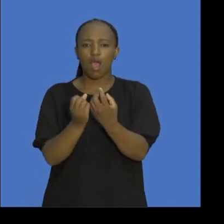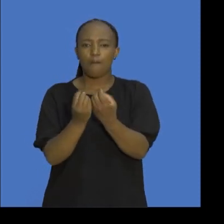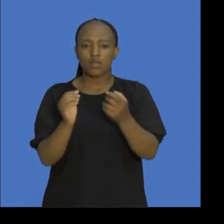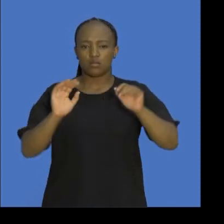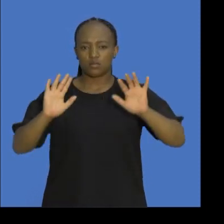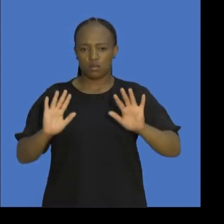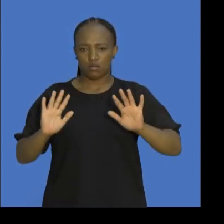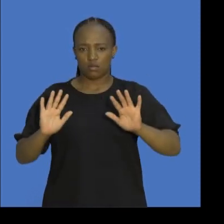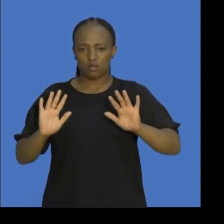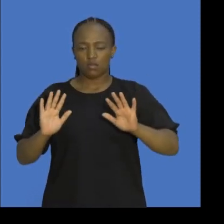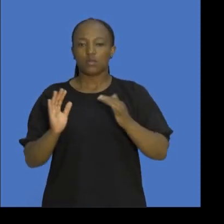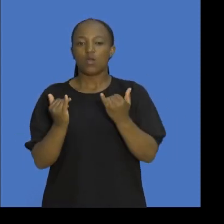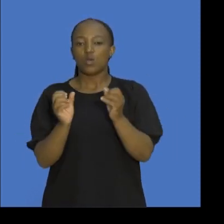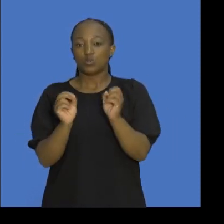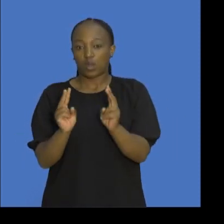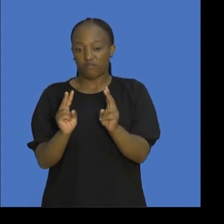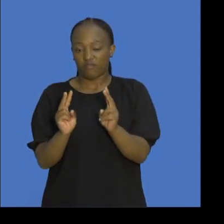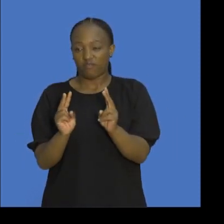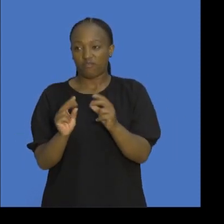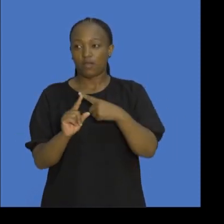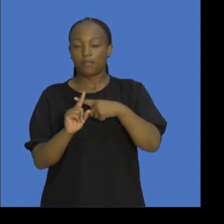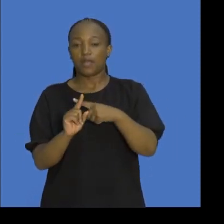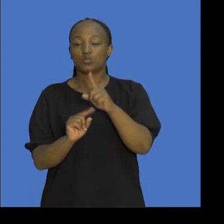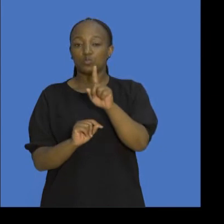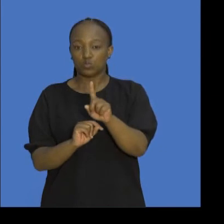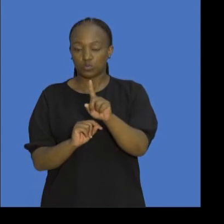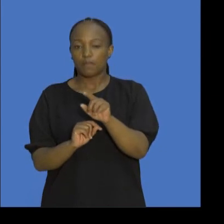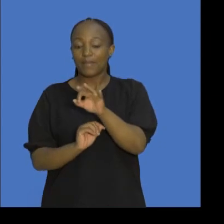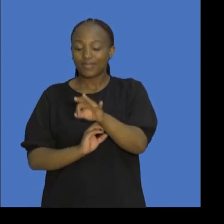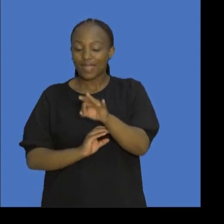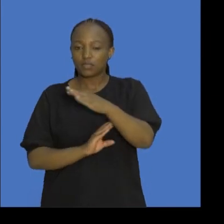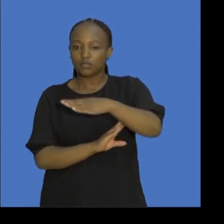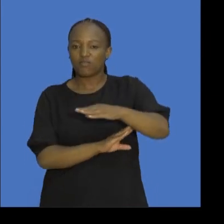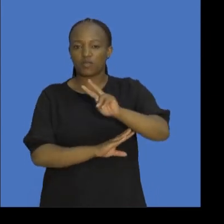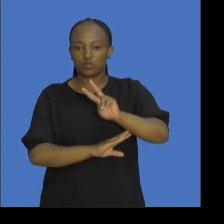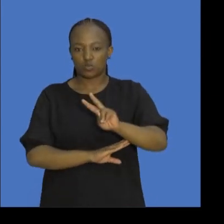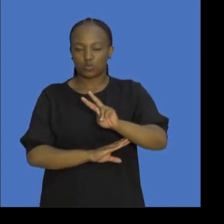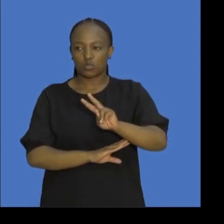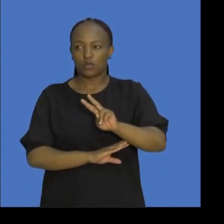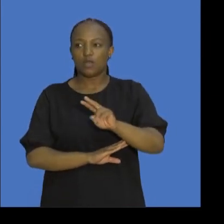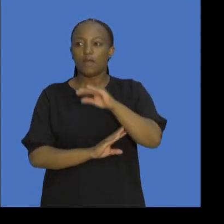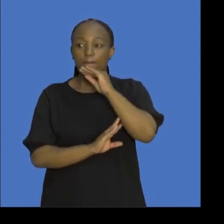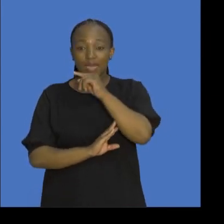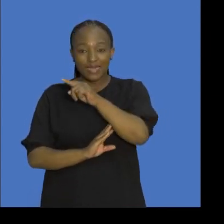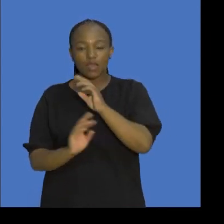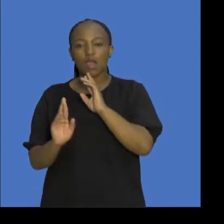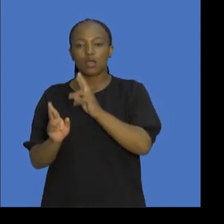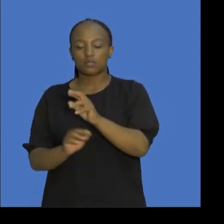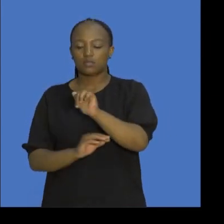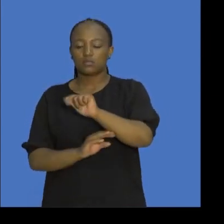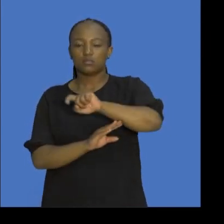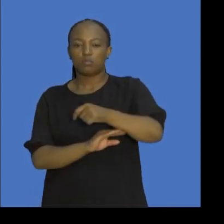7, 8, 9, 10, 11, 12. So it's 12 plus 1, which is 13 over 2, which